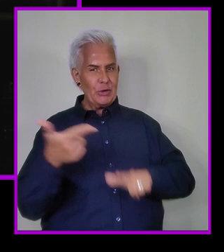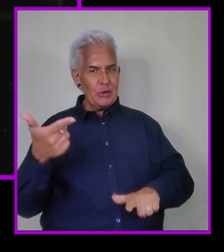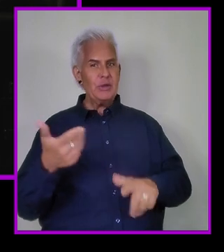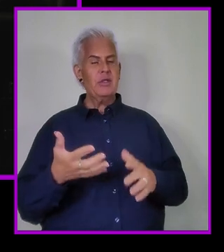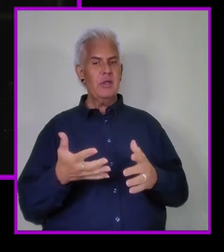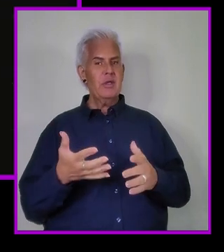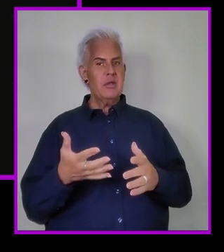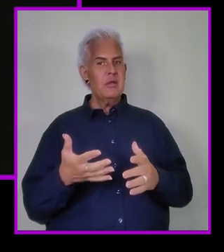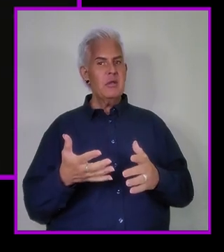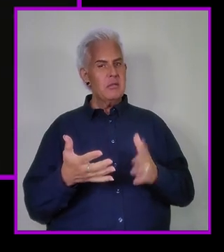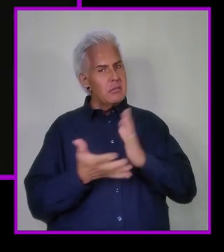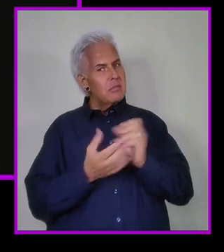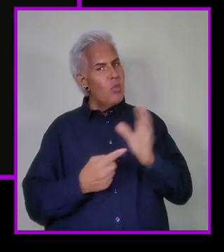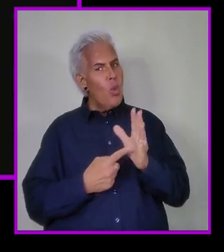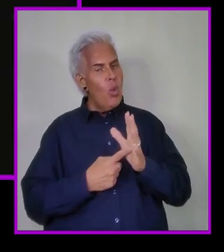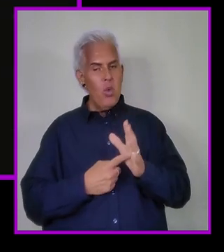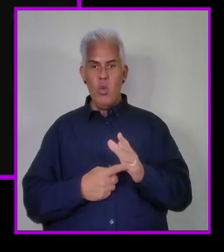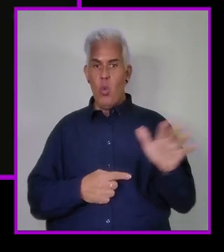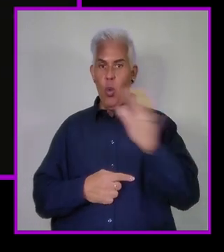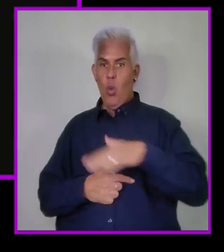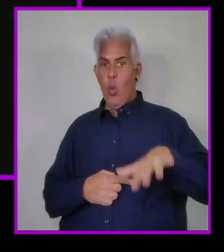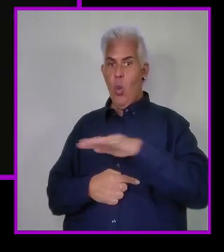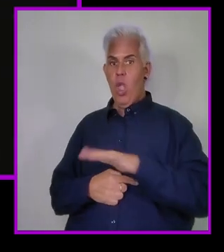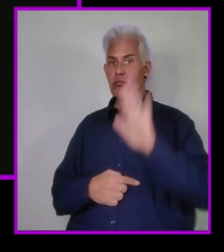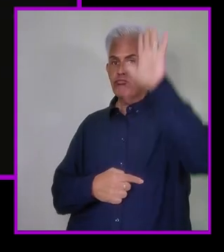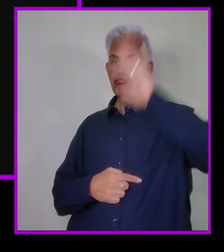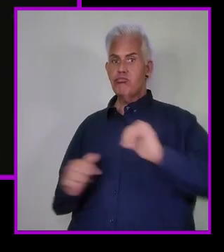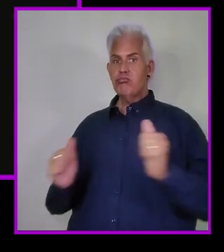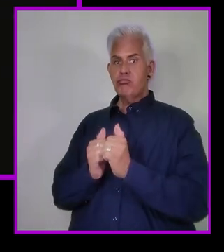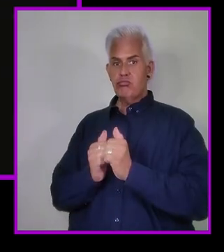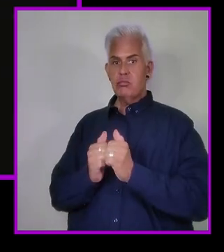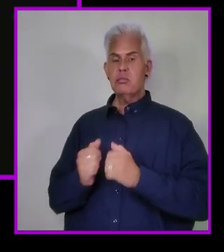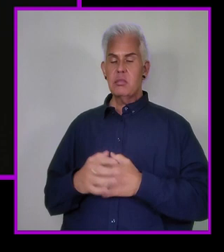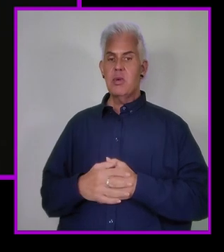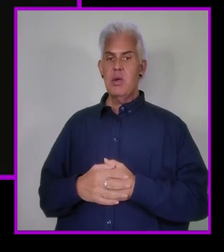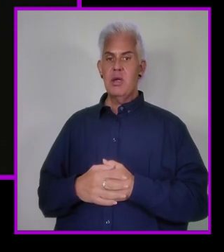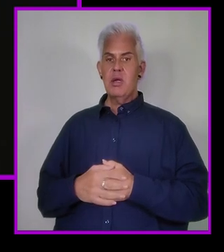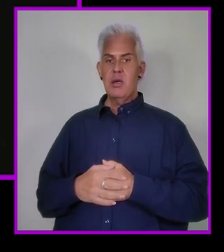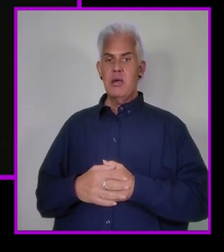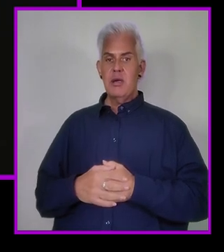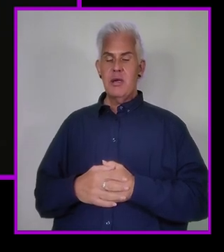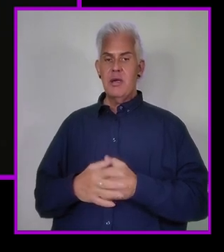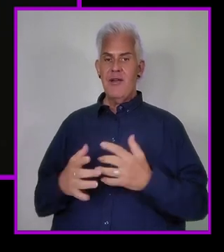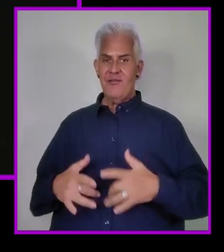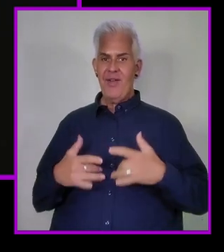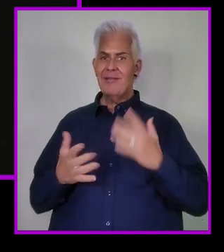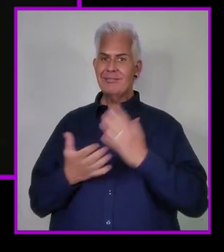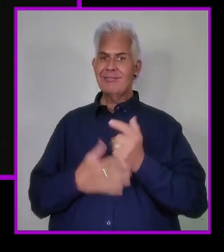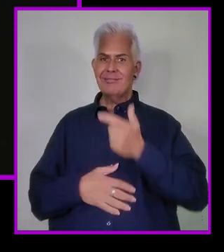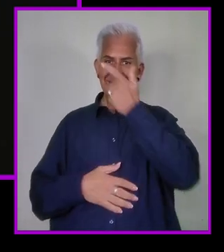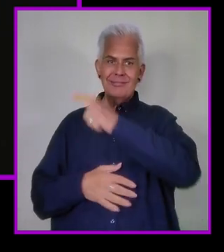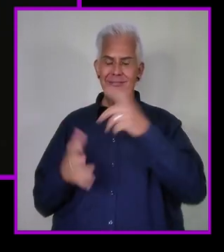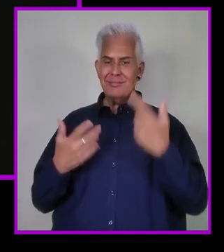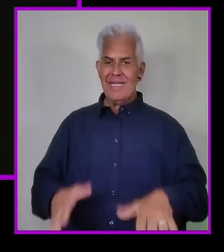language we were using mattered. Mm. And every single writer from that point on was using that language. Mm. So, I feel incredibly lucky to